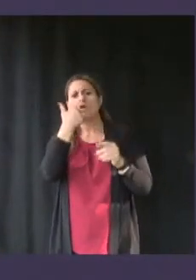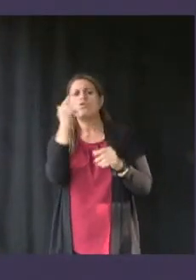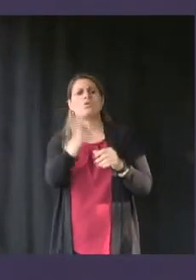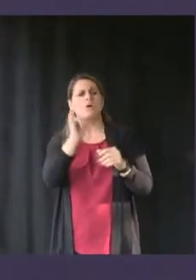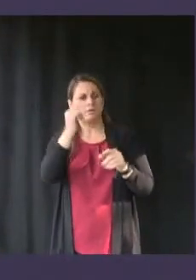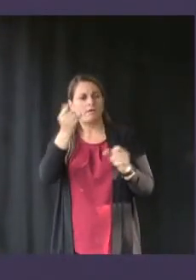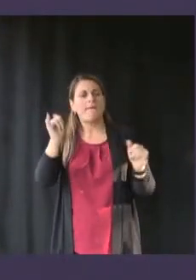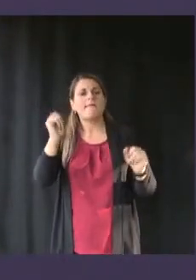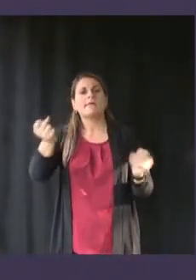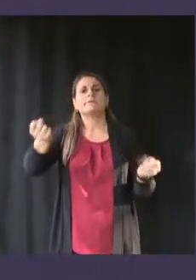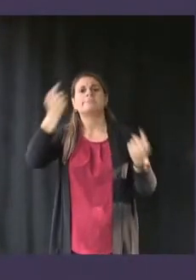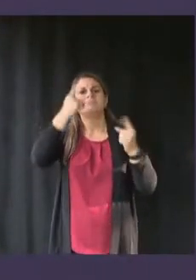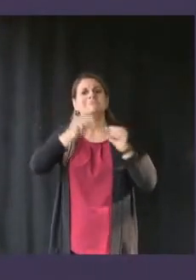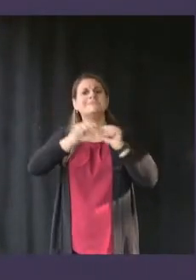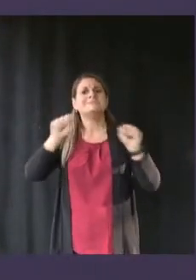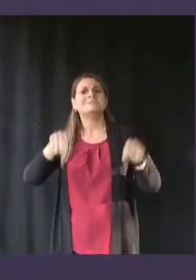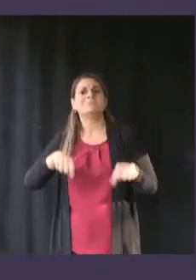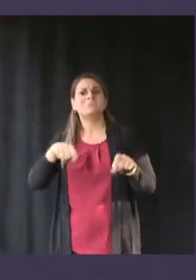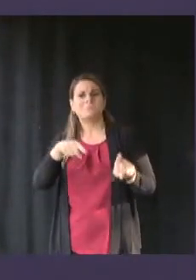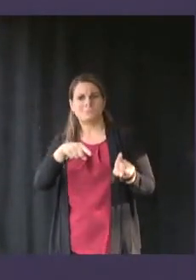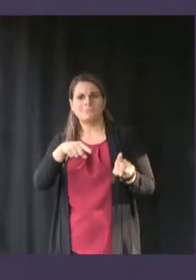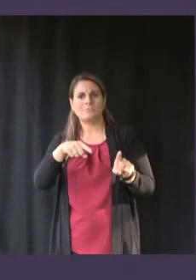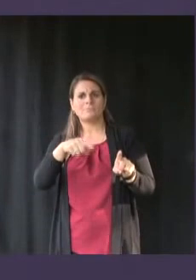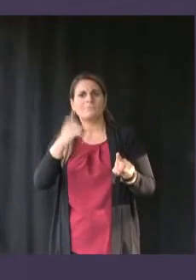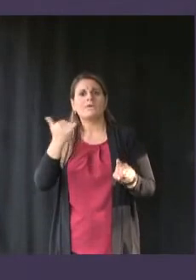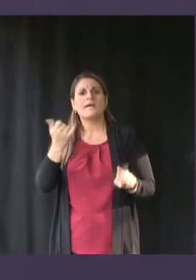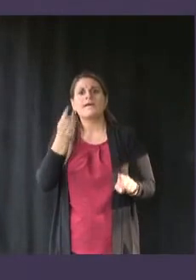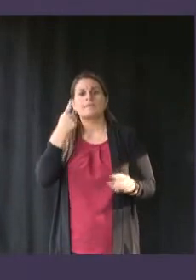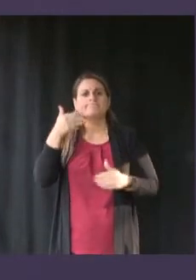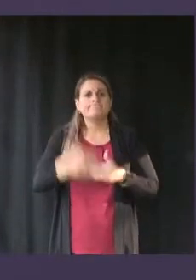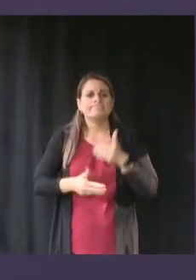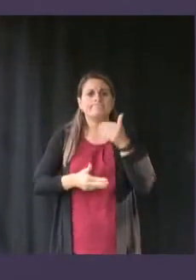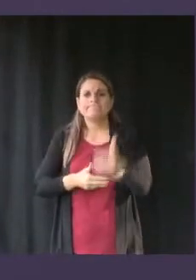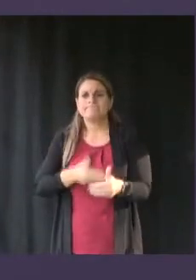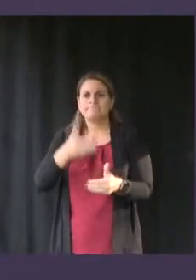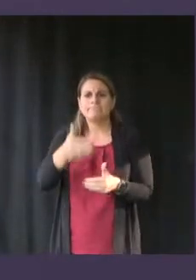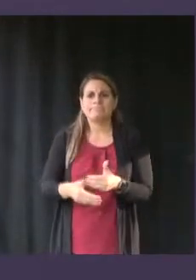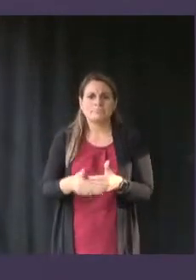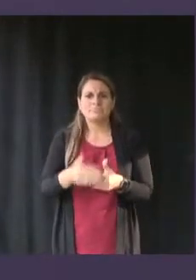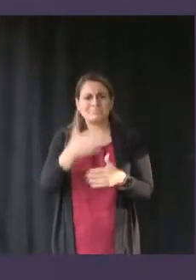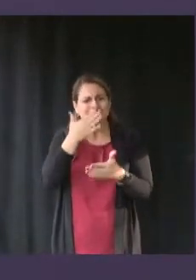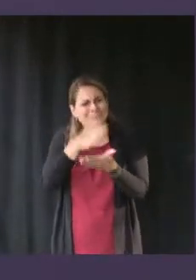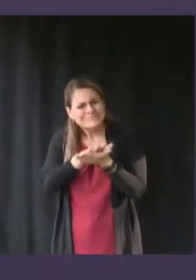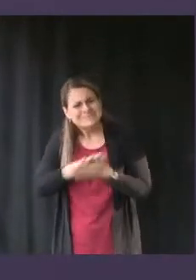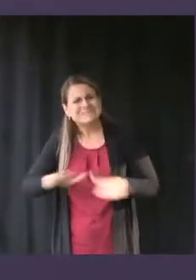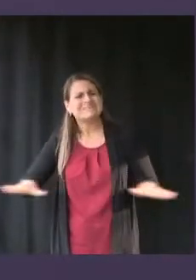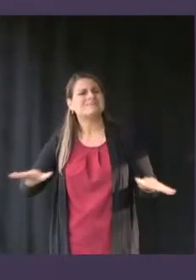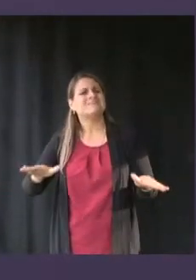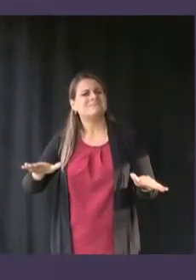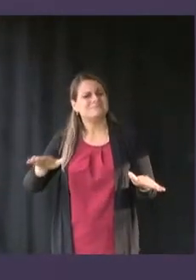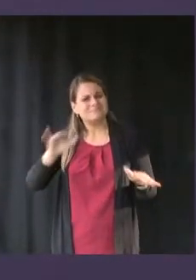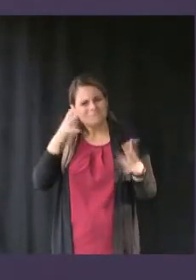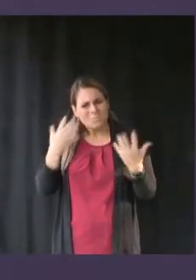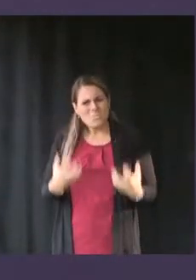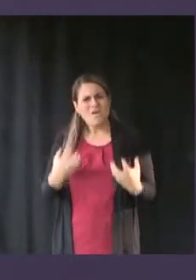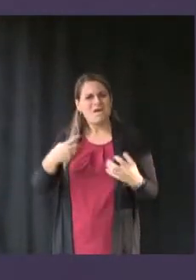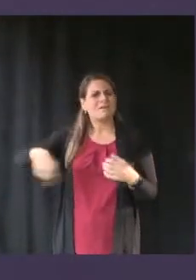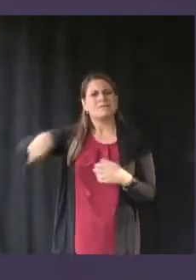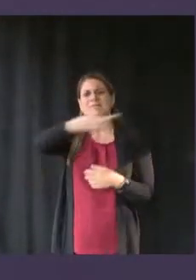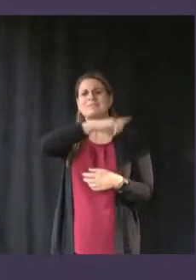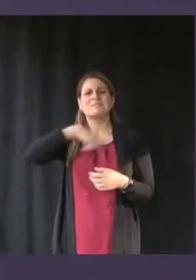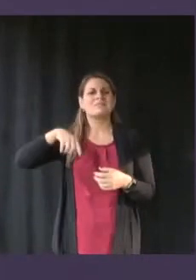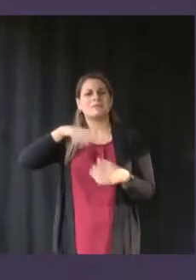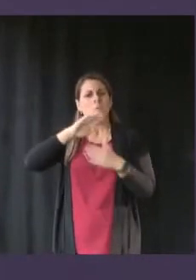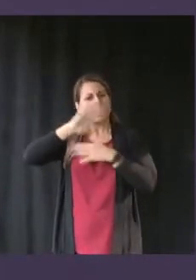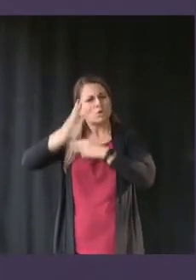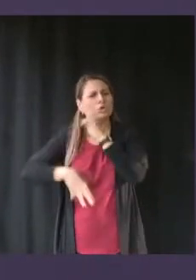championed for his entire public life, is the peace and security we all seek at home and abroad, is rooted in the triumph